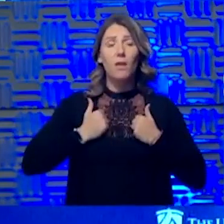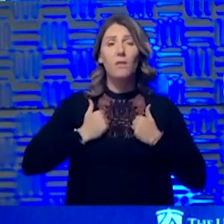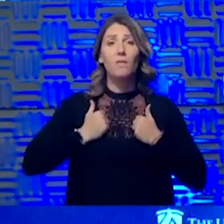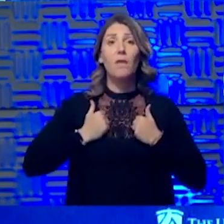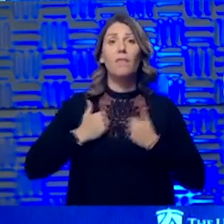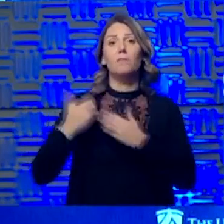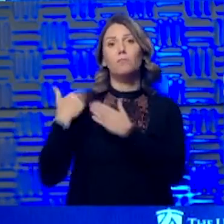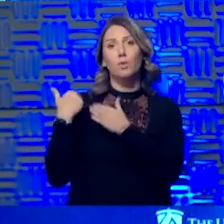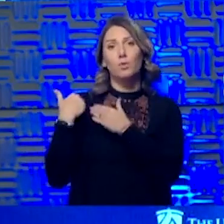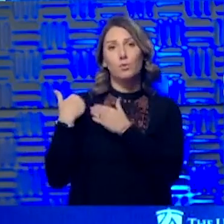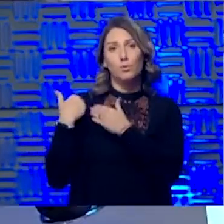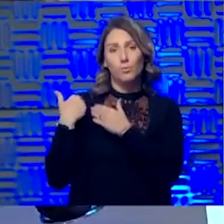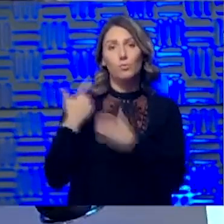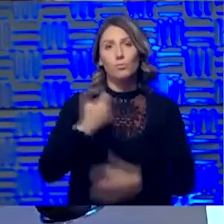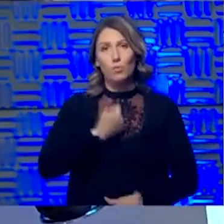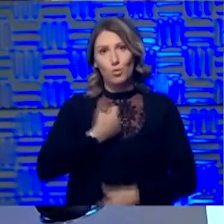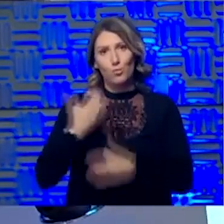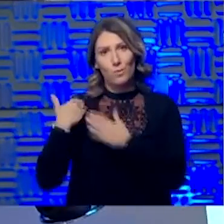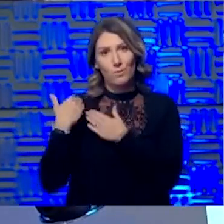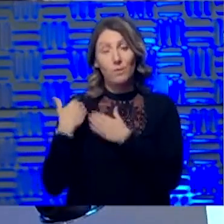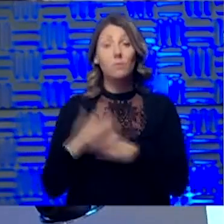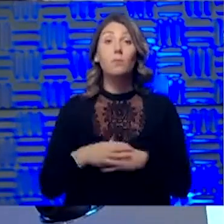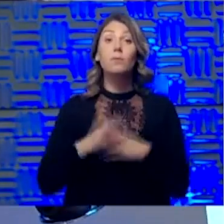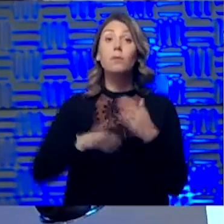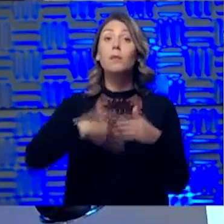responsible. Mm-hmm. So, okay, next question.